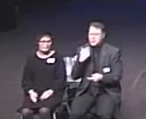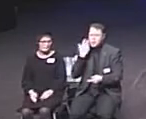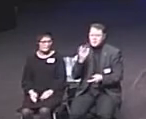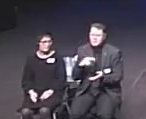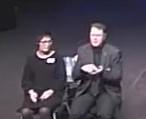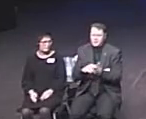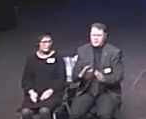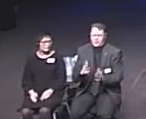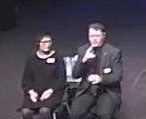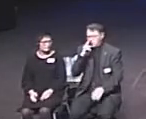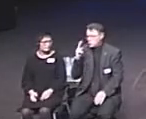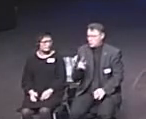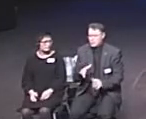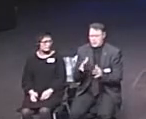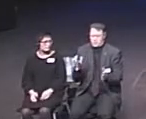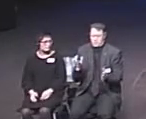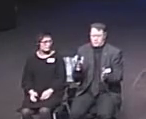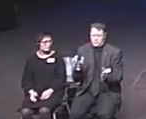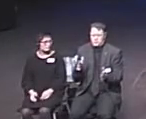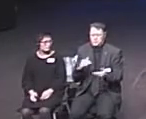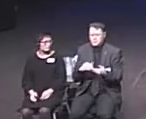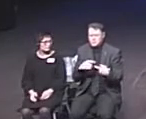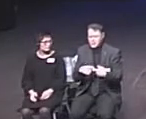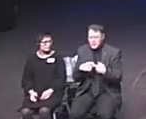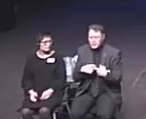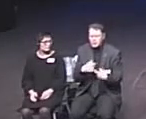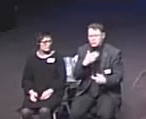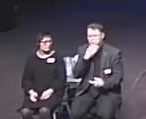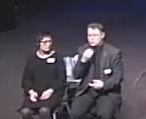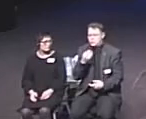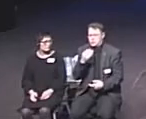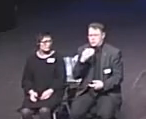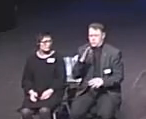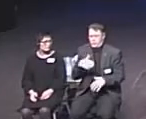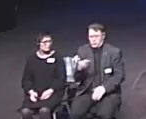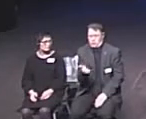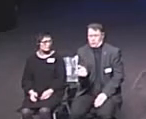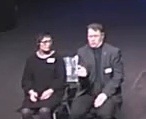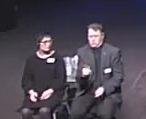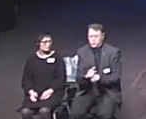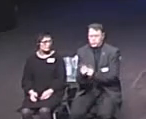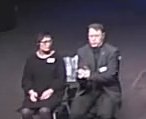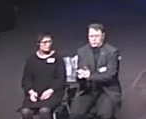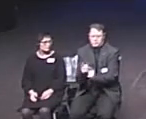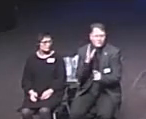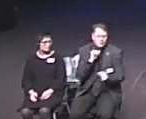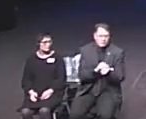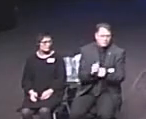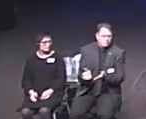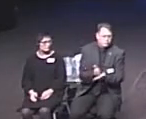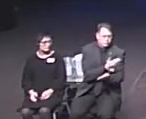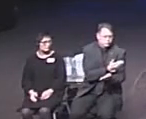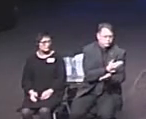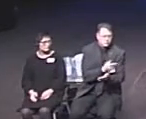technical life aspect, towards families and younger audience that you find of also